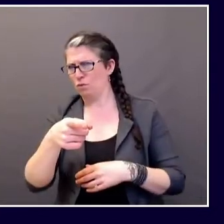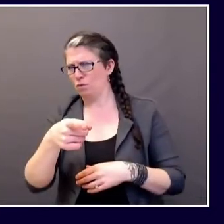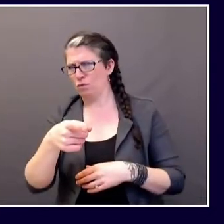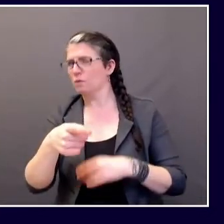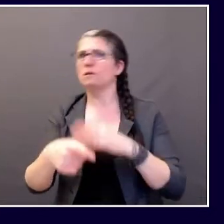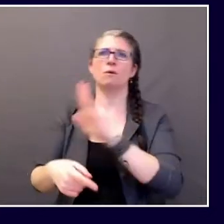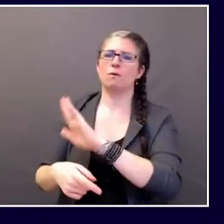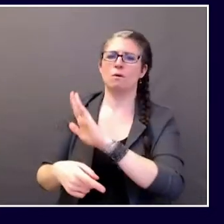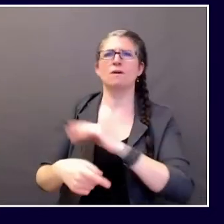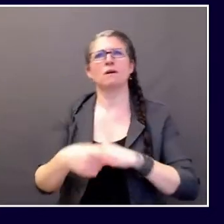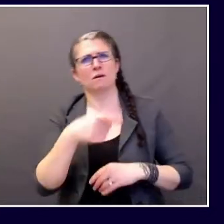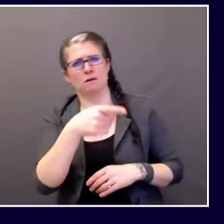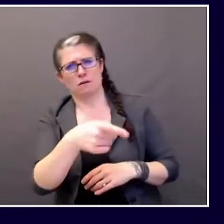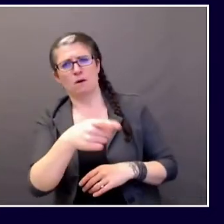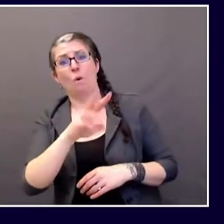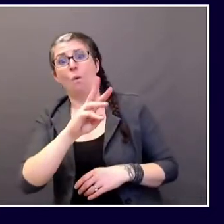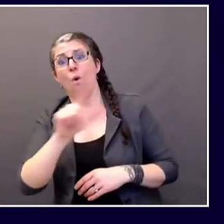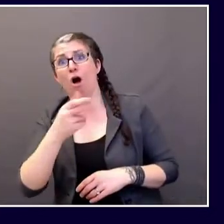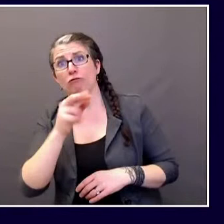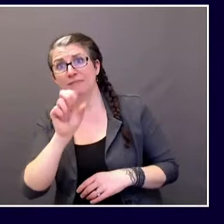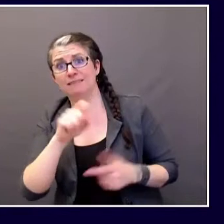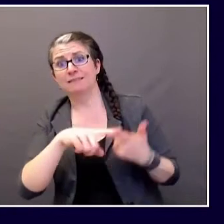Okay. They are all getting different vaccine.